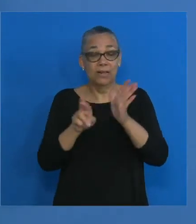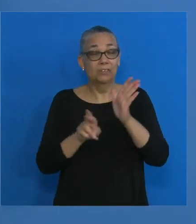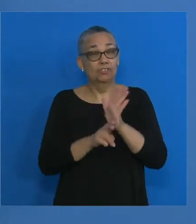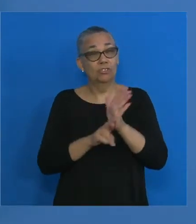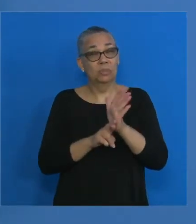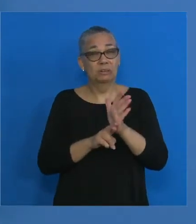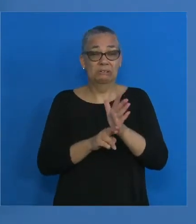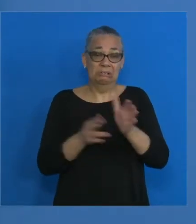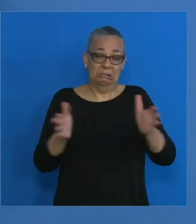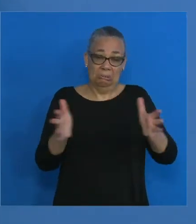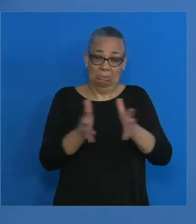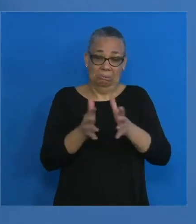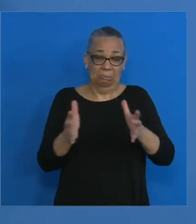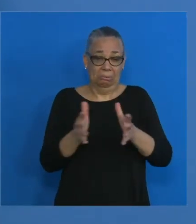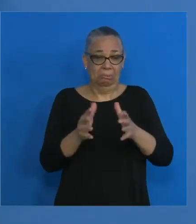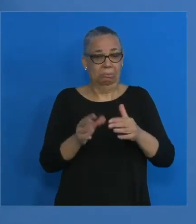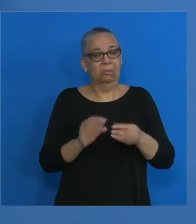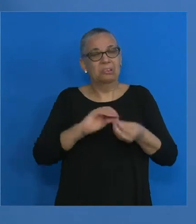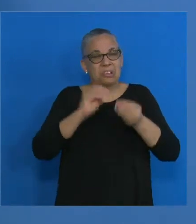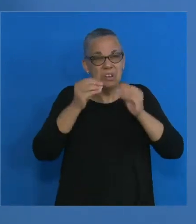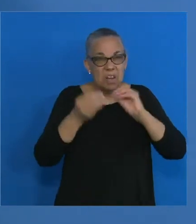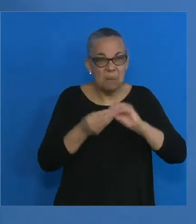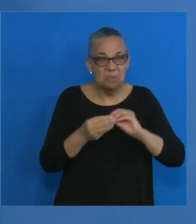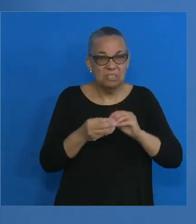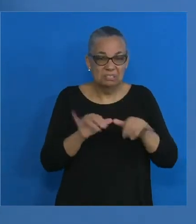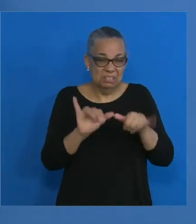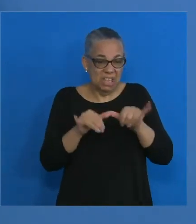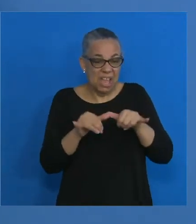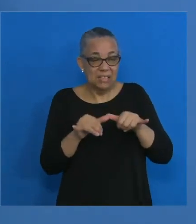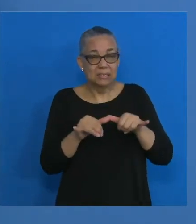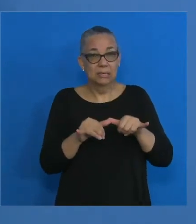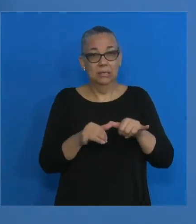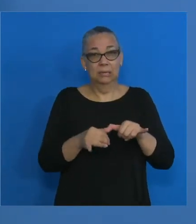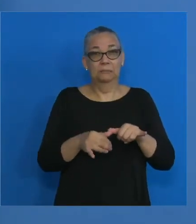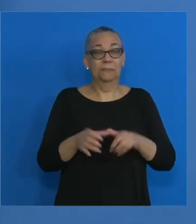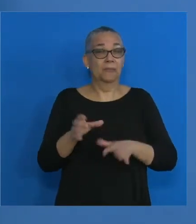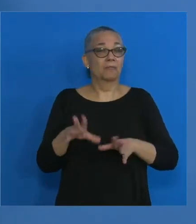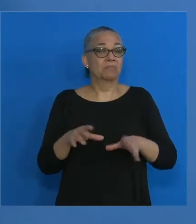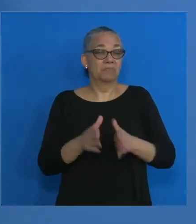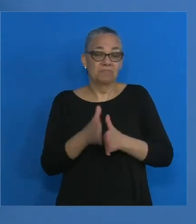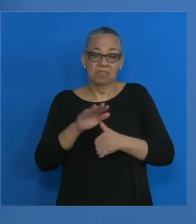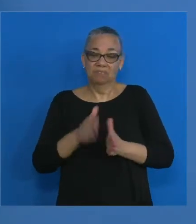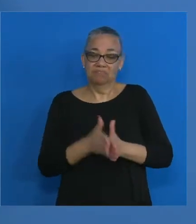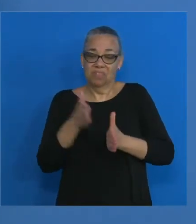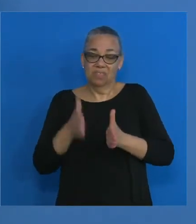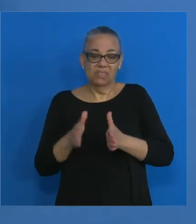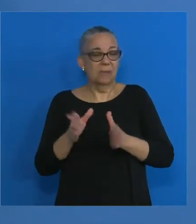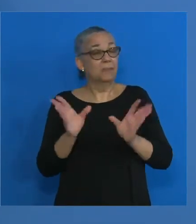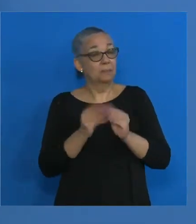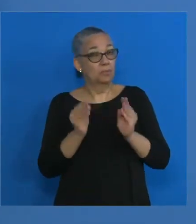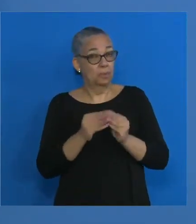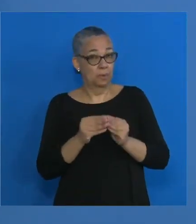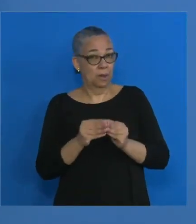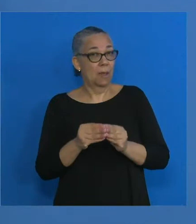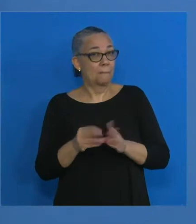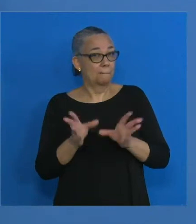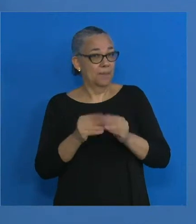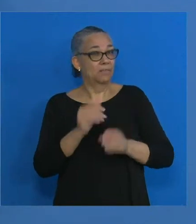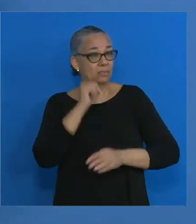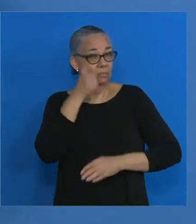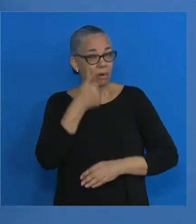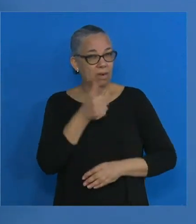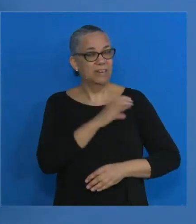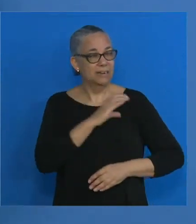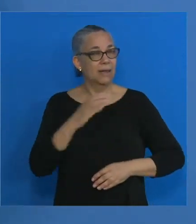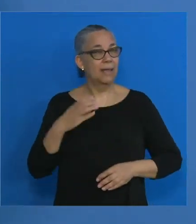the size of large gatherings and the like. And the Cabinet Subcommittee, COVID Subcommittee, meets regularly, and Cabinet will be meeting tomorrow as well, as you would know,